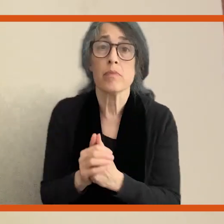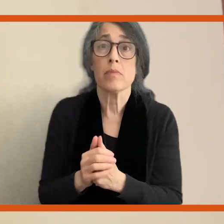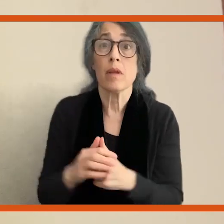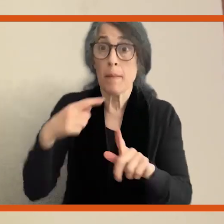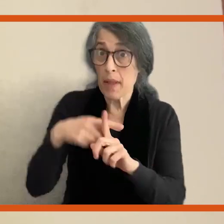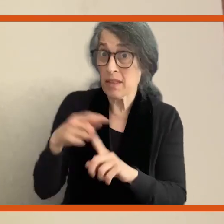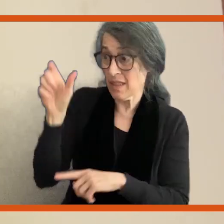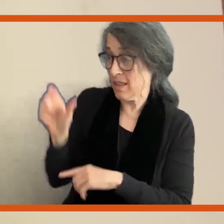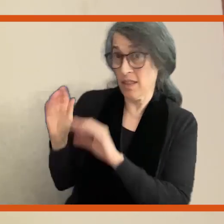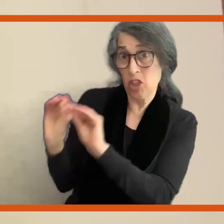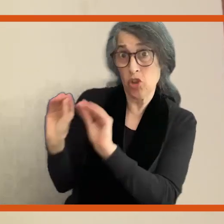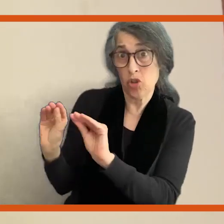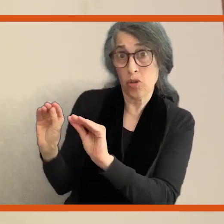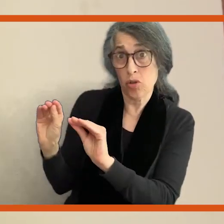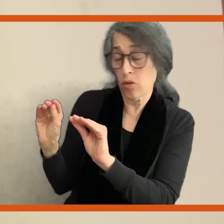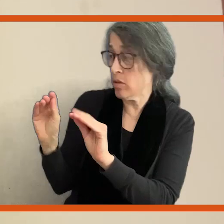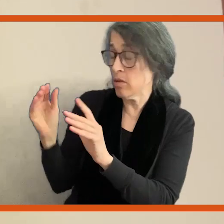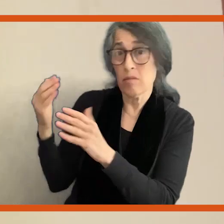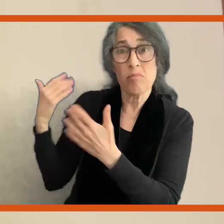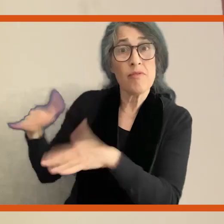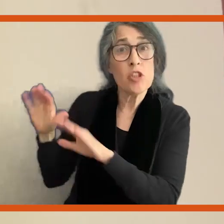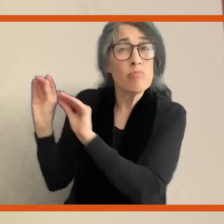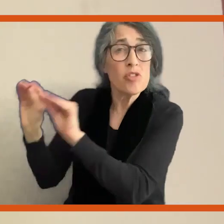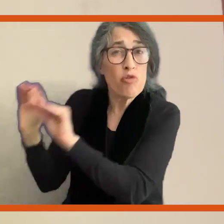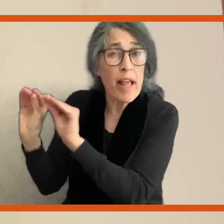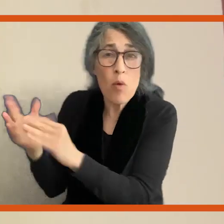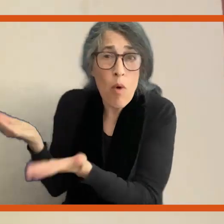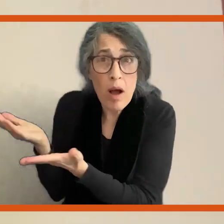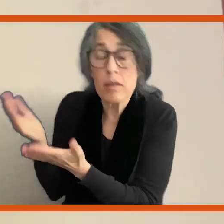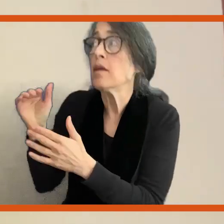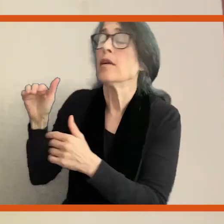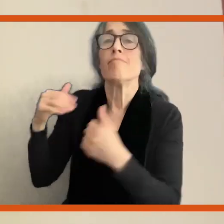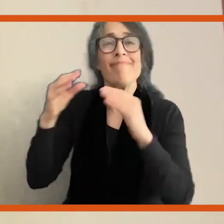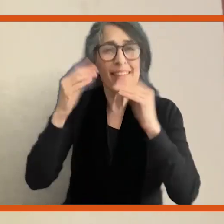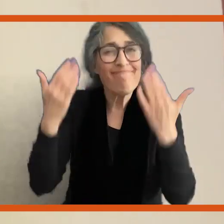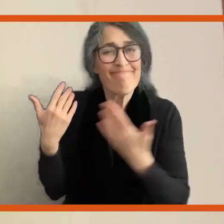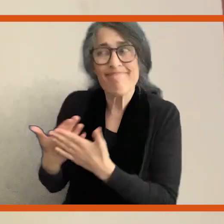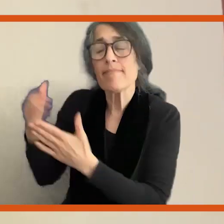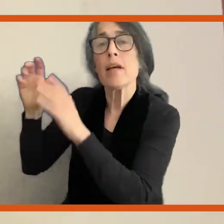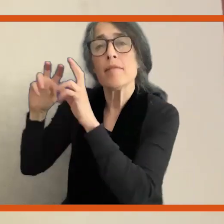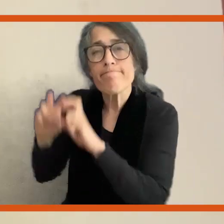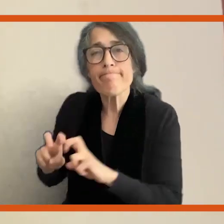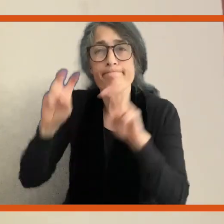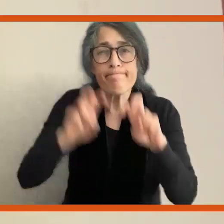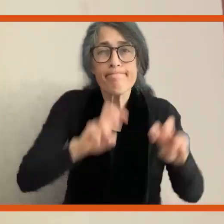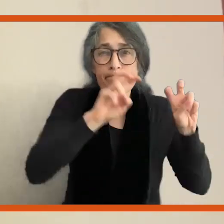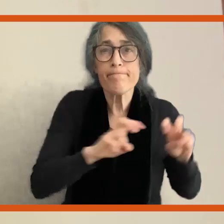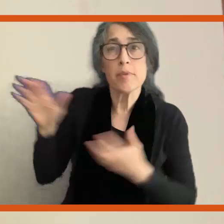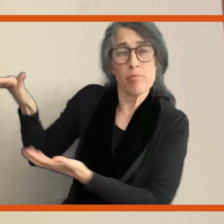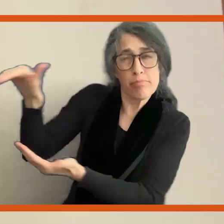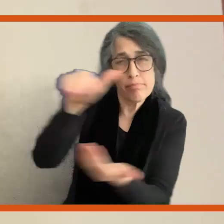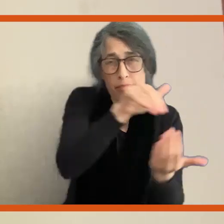well as the school-level data on accessibility and teacher training, among others, is needed to